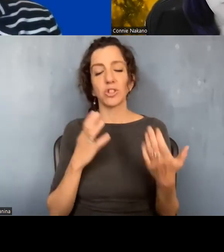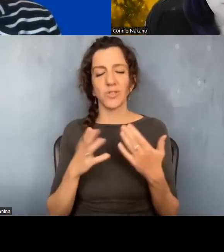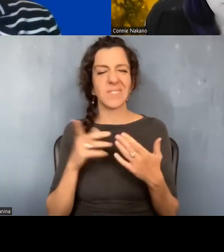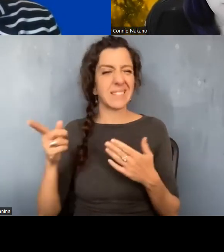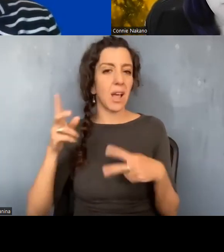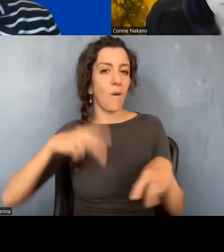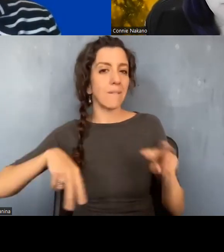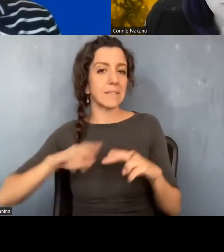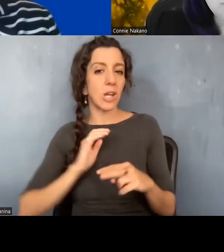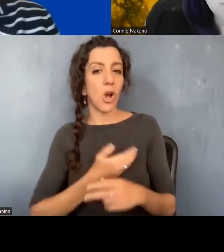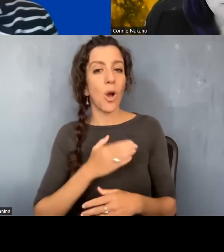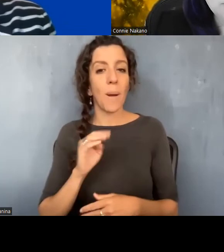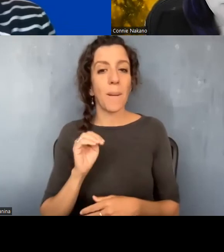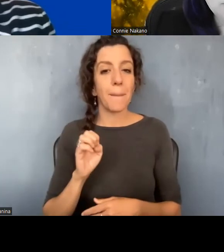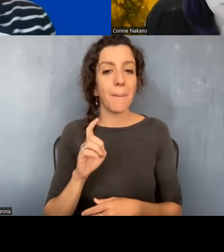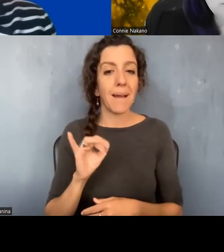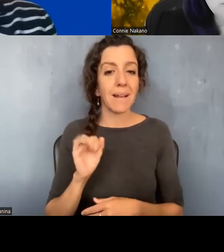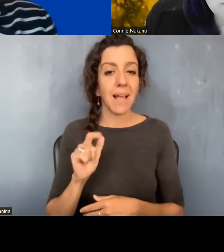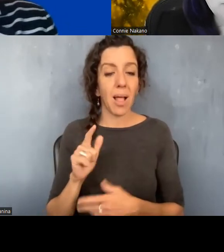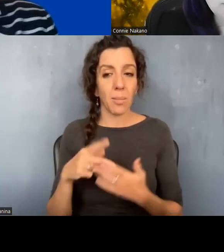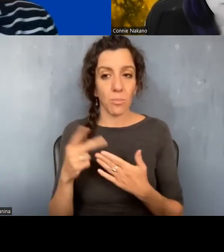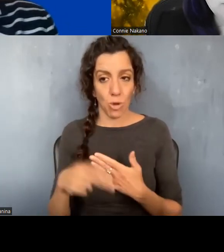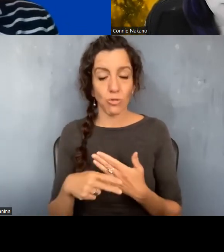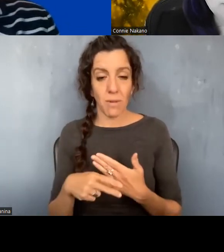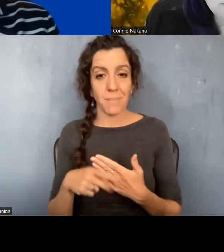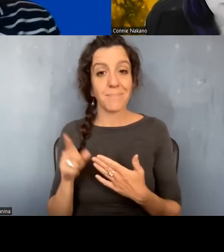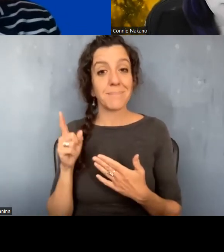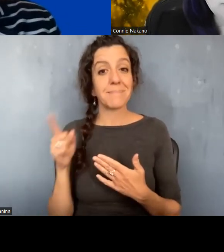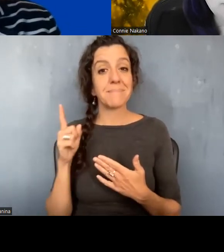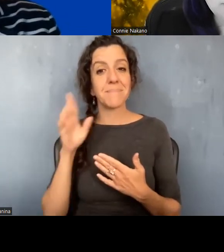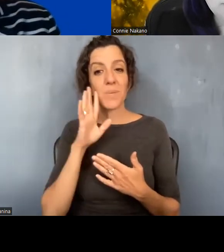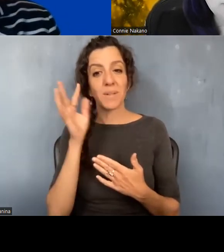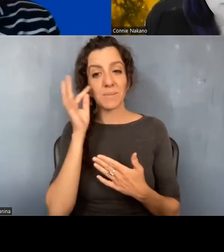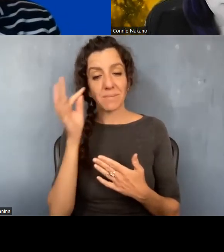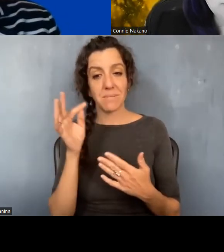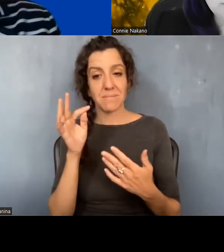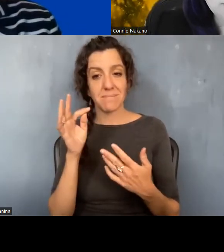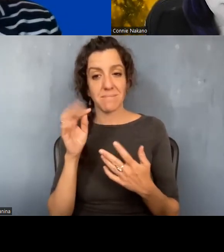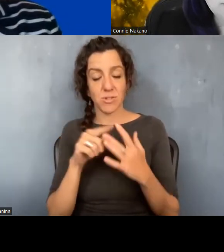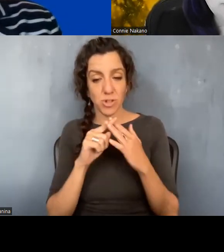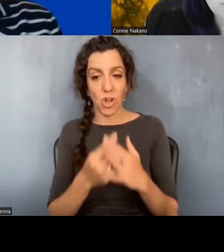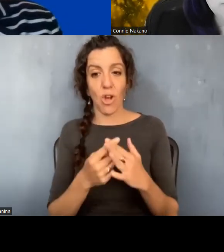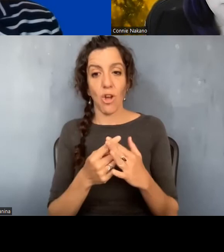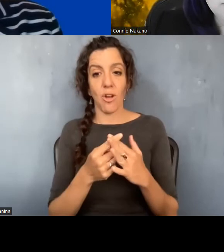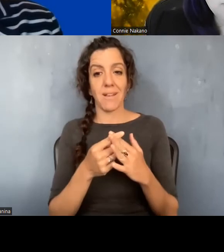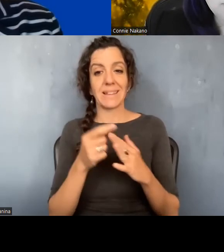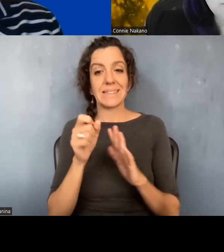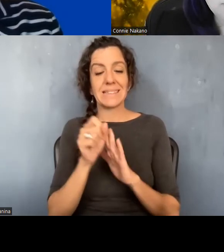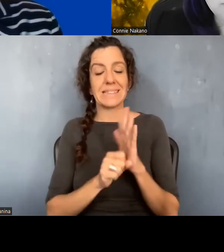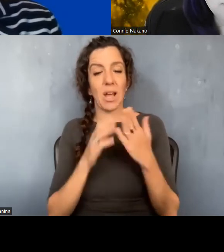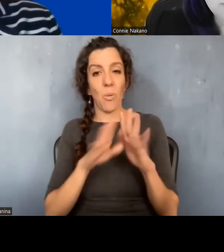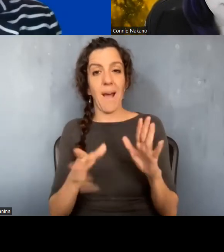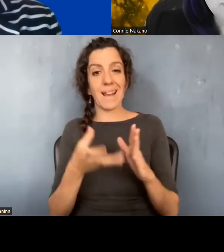state's Medi-Cal program is about to embark on a statewide gap